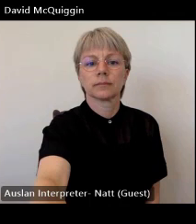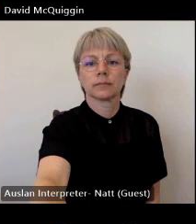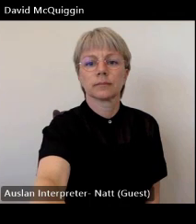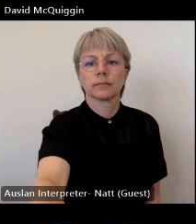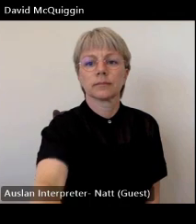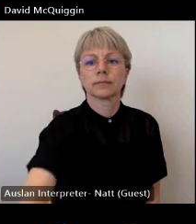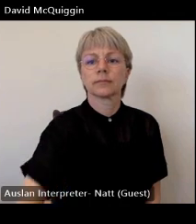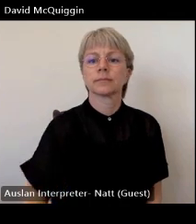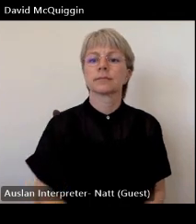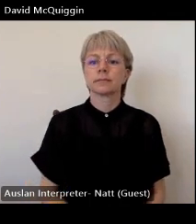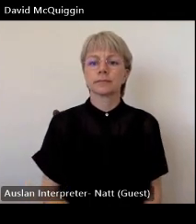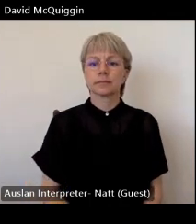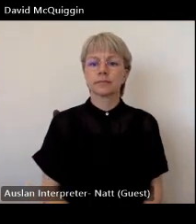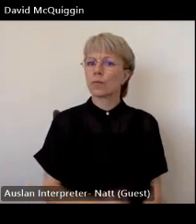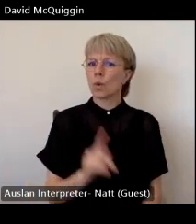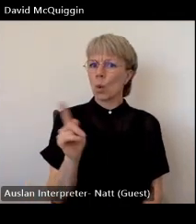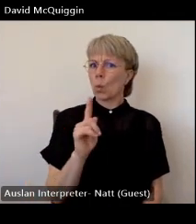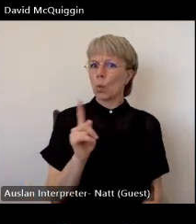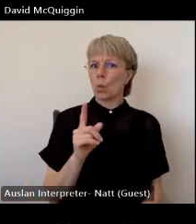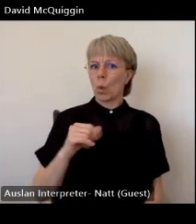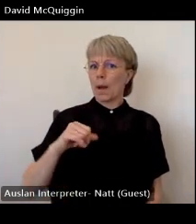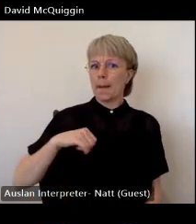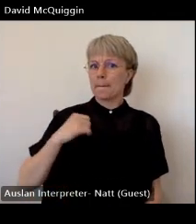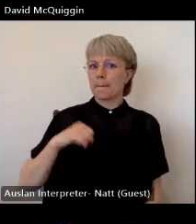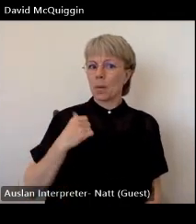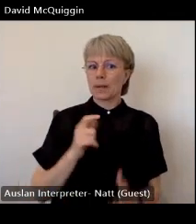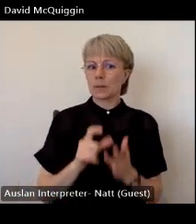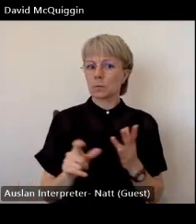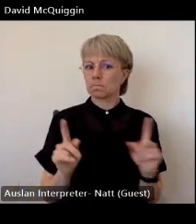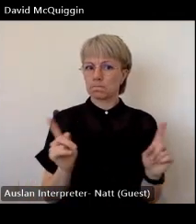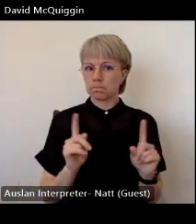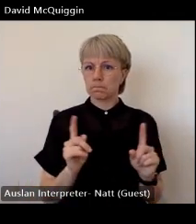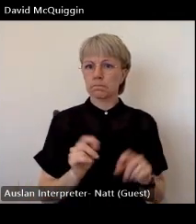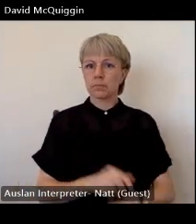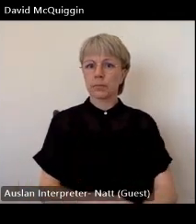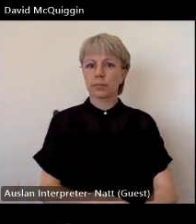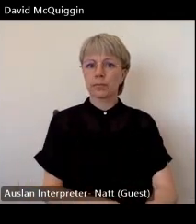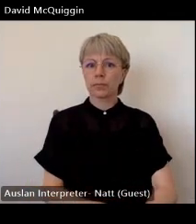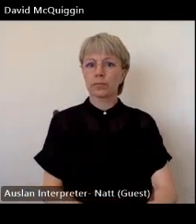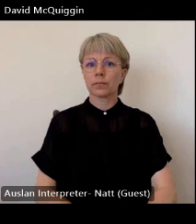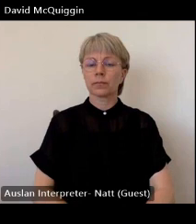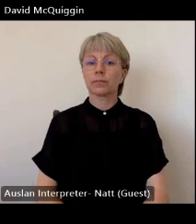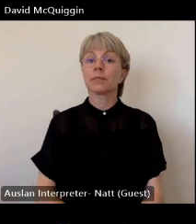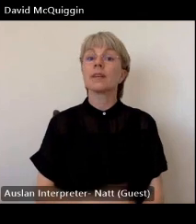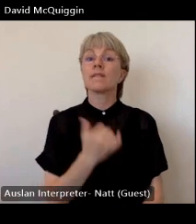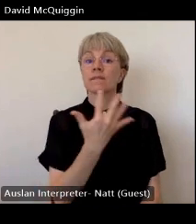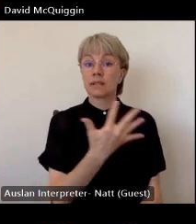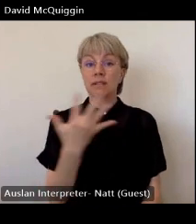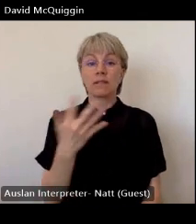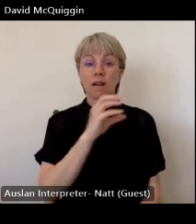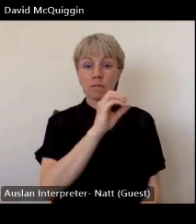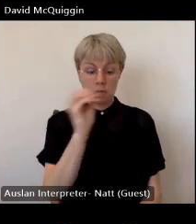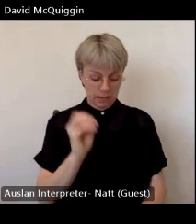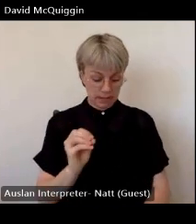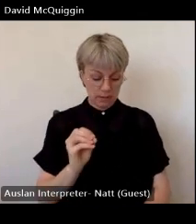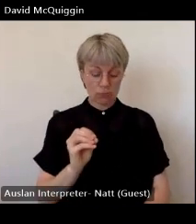What are employers doing? Here's some statistics. So 55% of survey